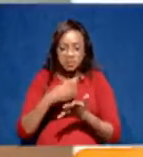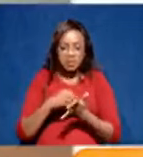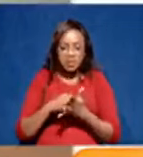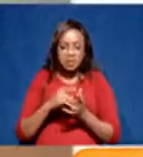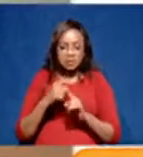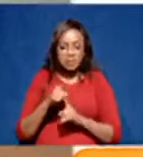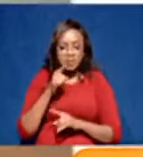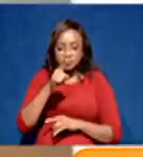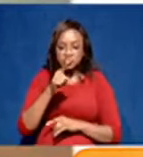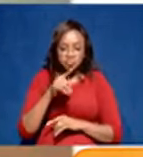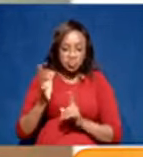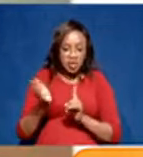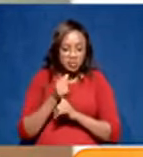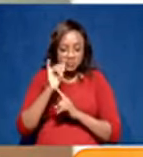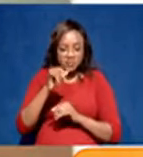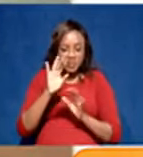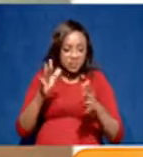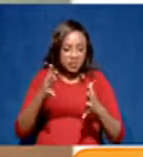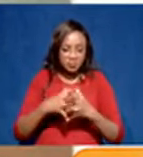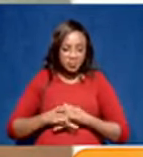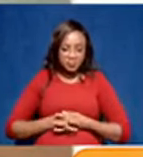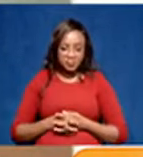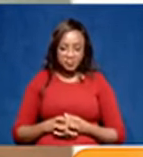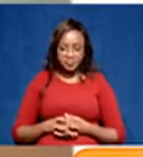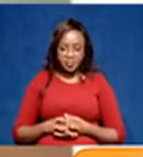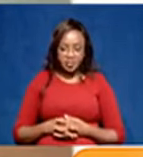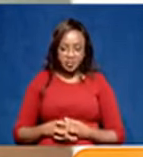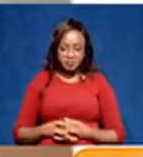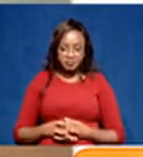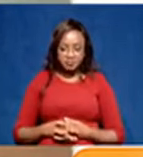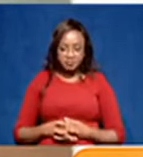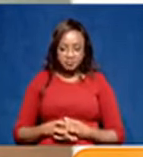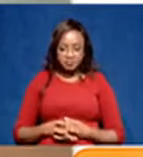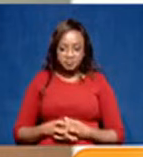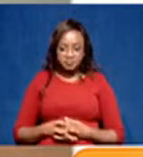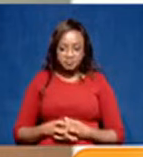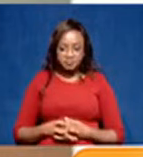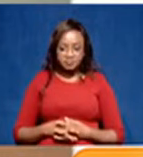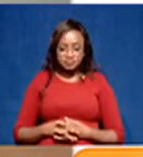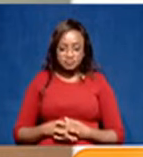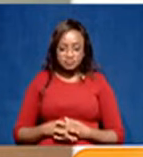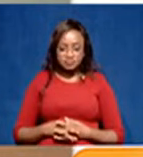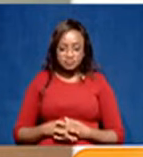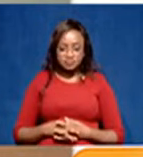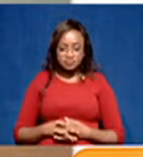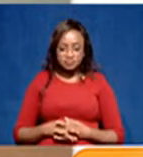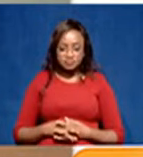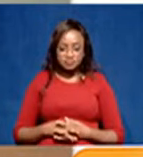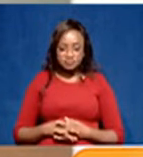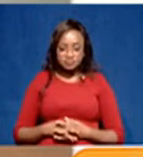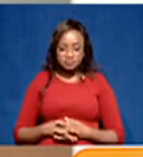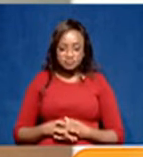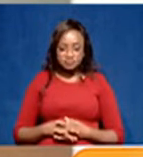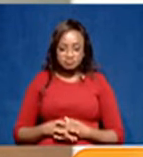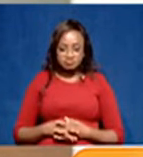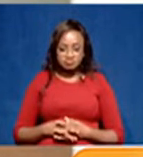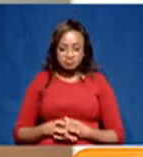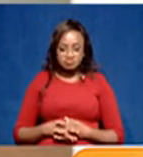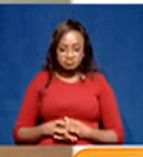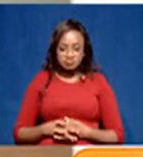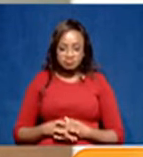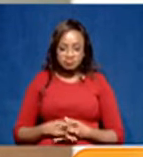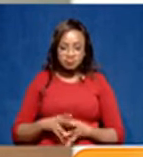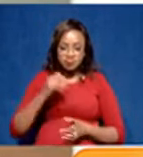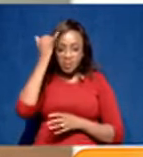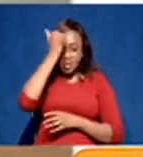you under SHIF? Yvonne, unfortunately, that's the challenge of our society and of our community, that people